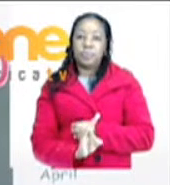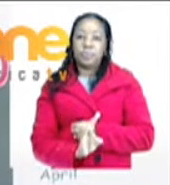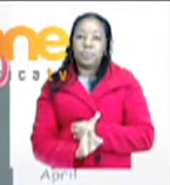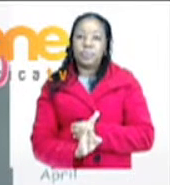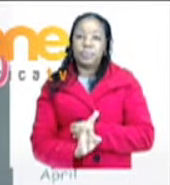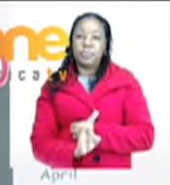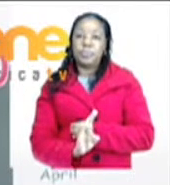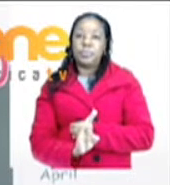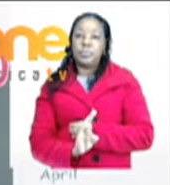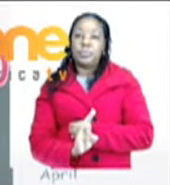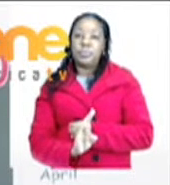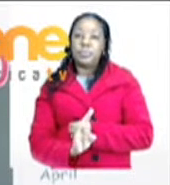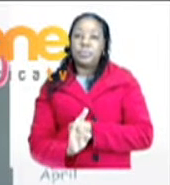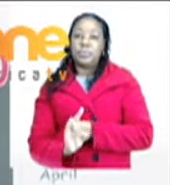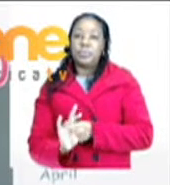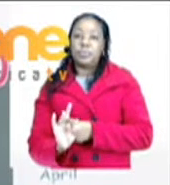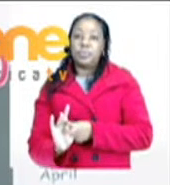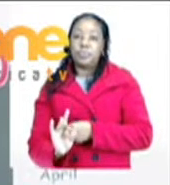7,